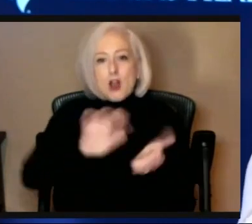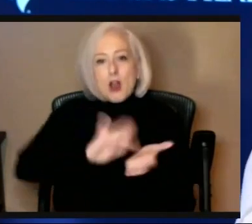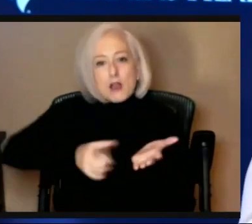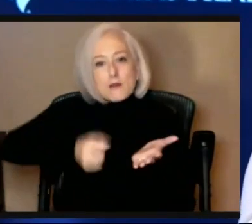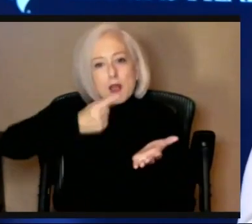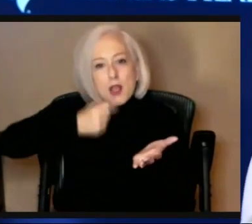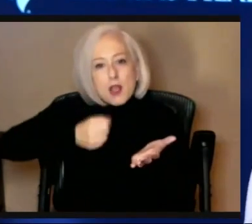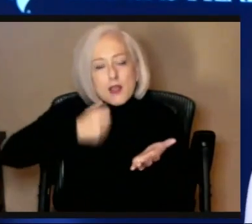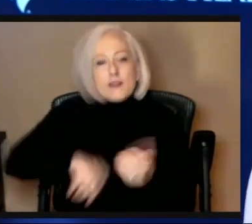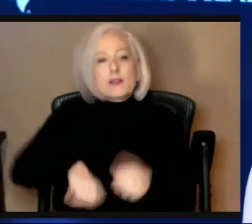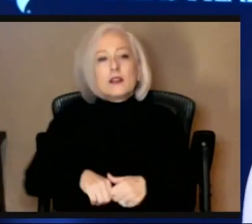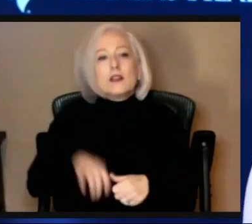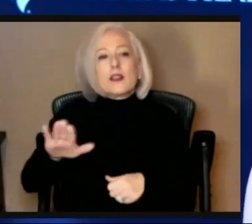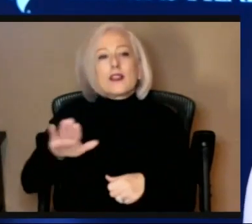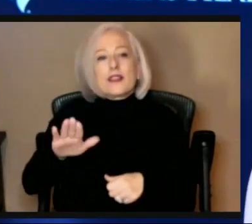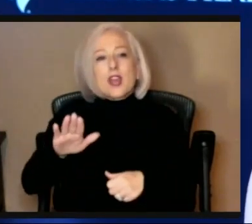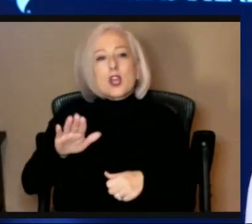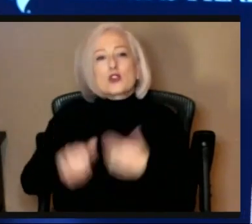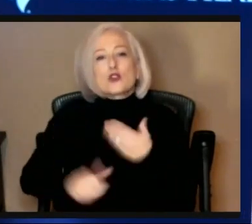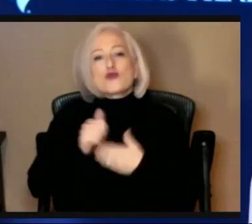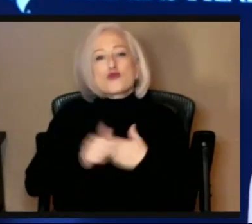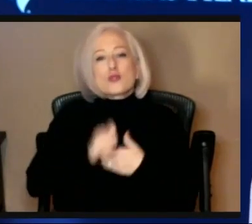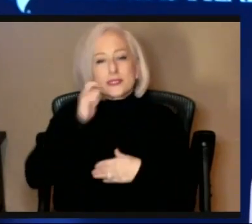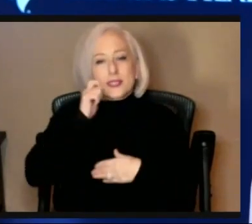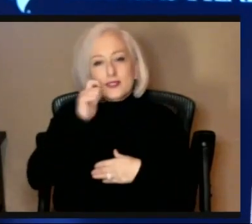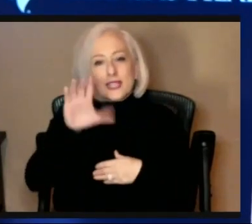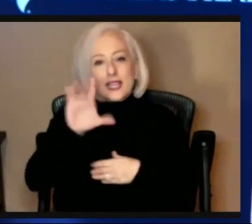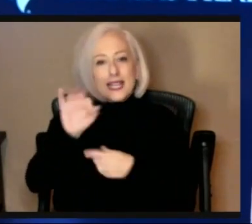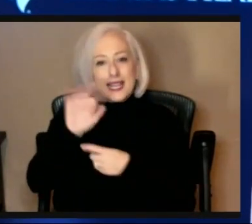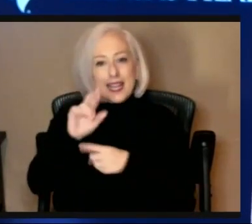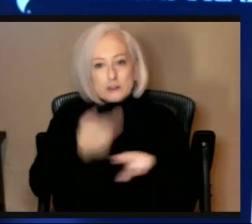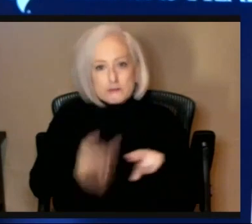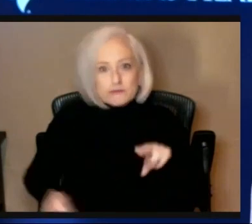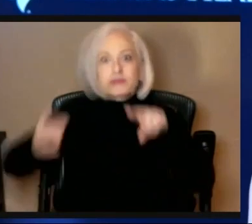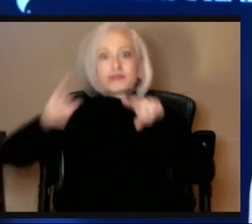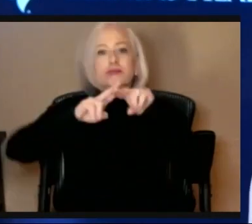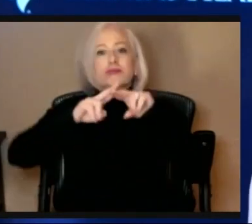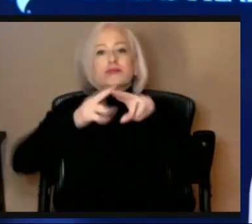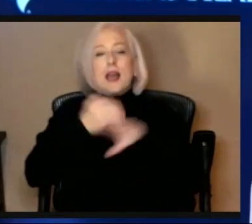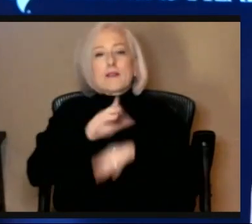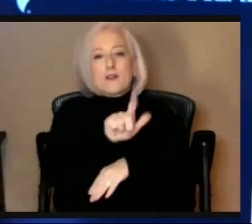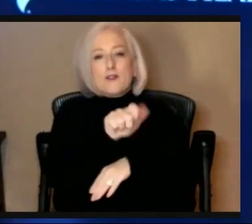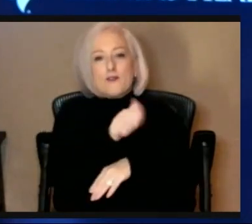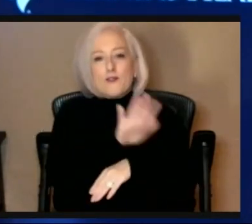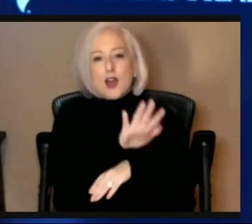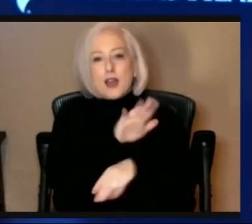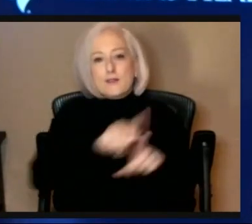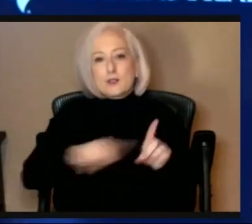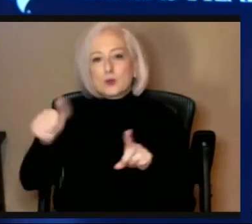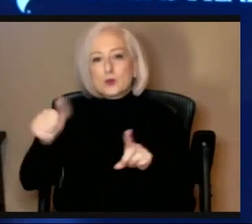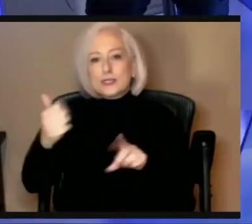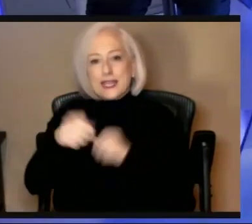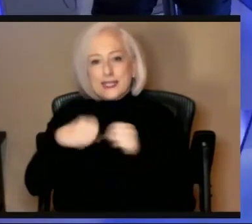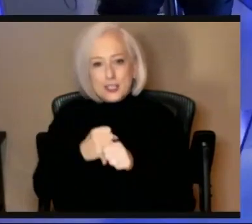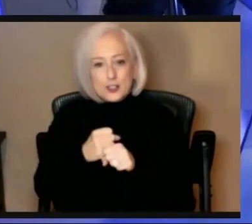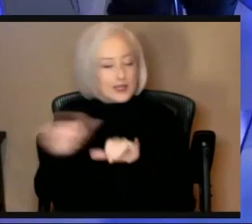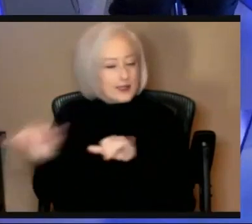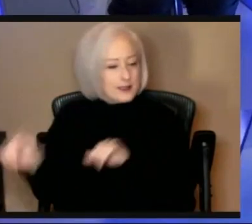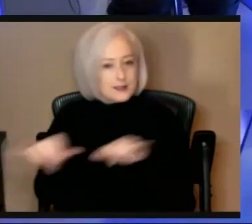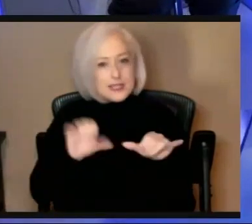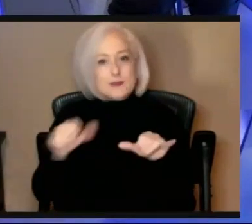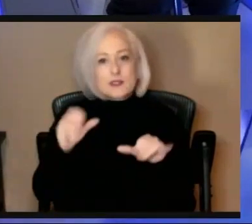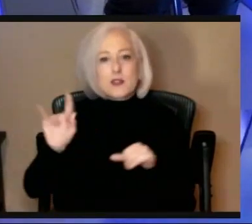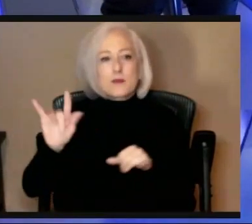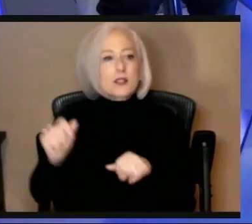cancers goes up dramatically after 5 to 10 years. And this is true for a lot of the other malignancies. And there's a transplant-related lymphoma